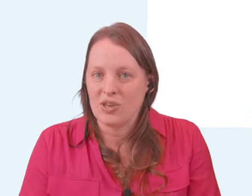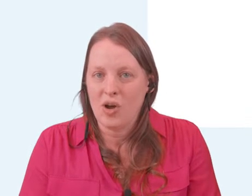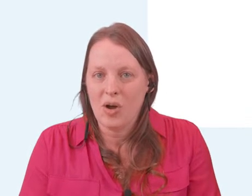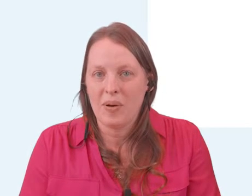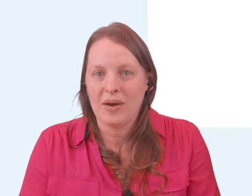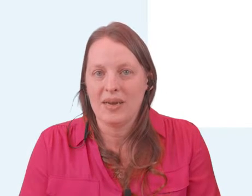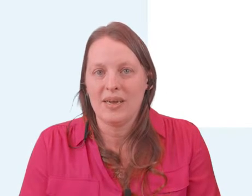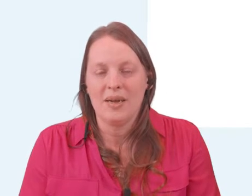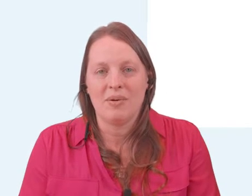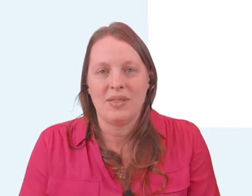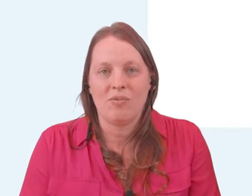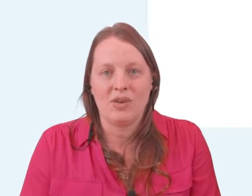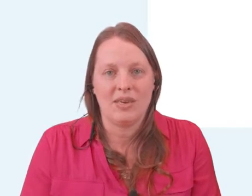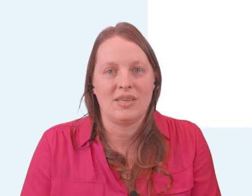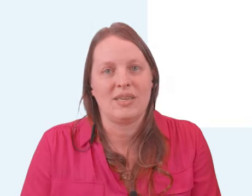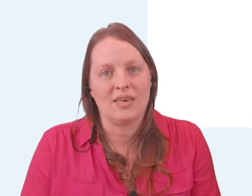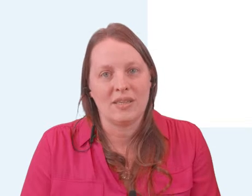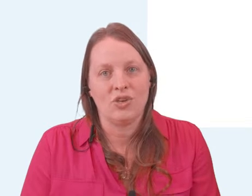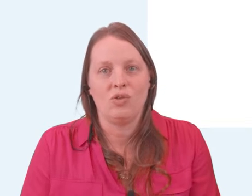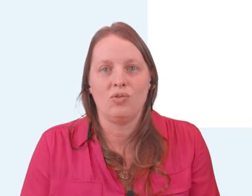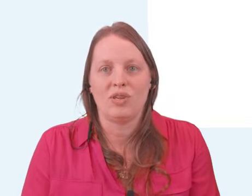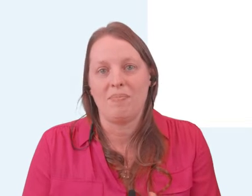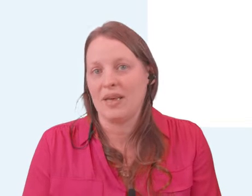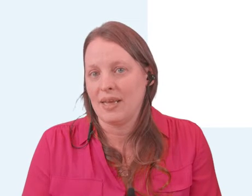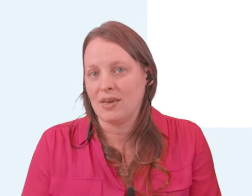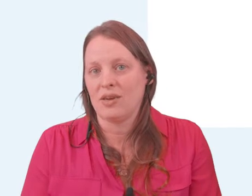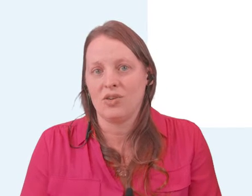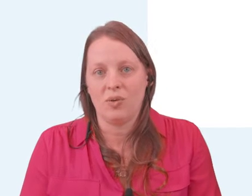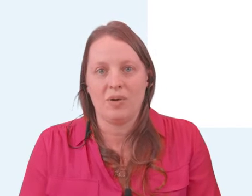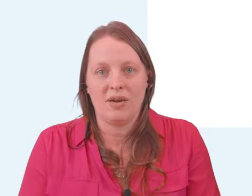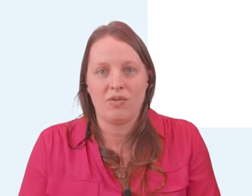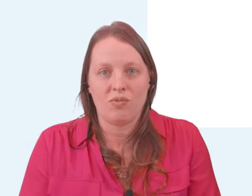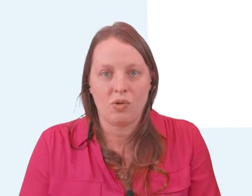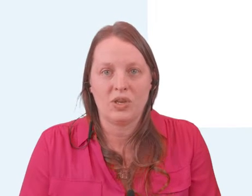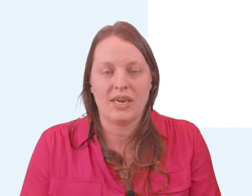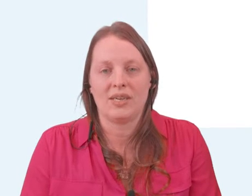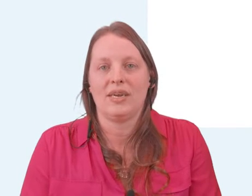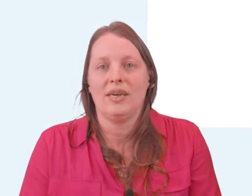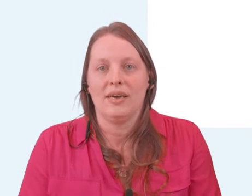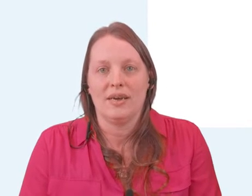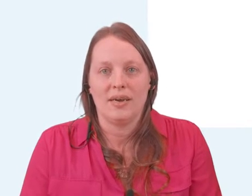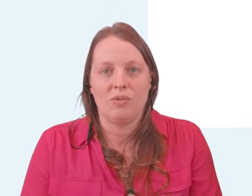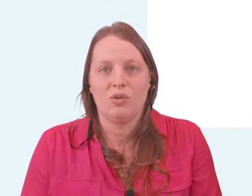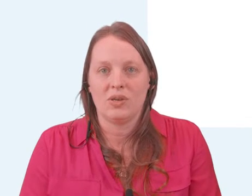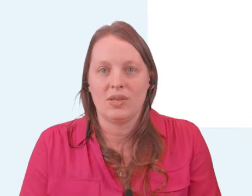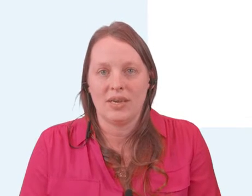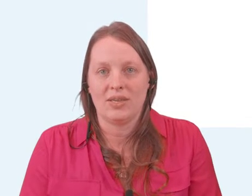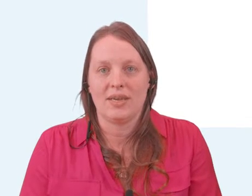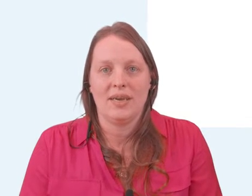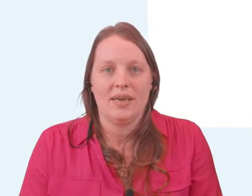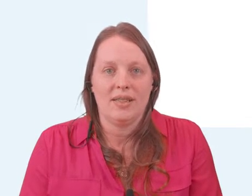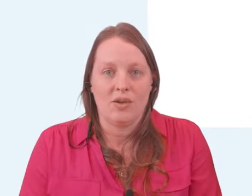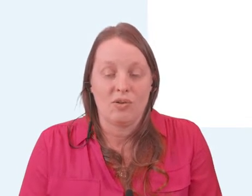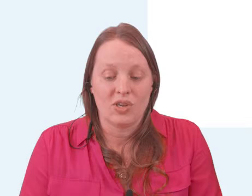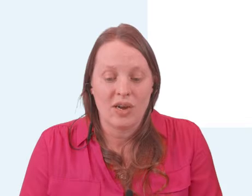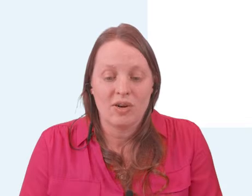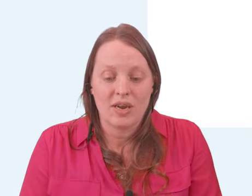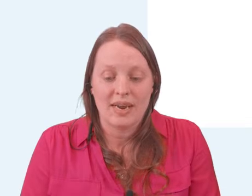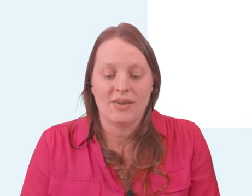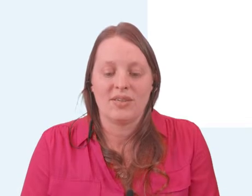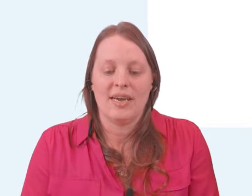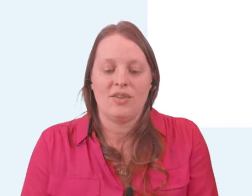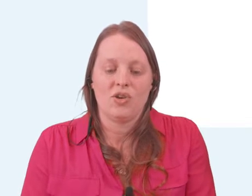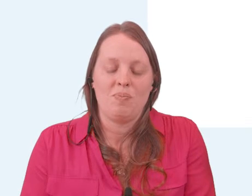like a Dix-Hallpike, but they wouldn't necessarily do something like a supine or a roll test to assess the